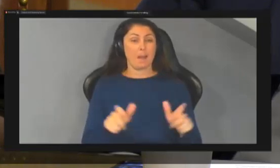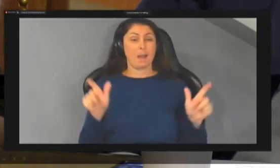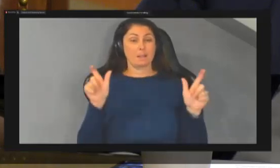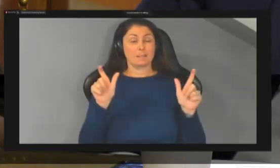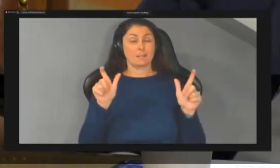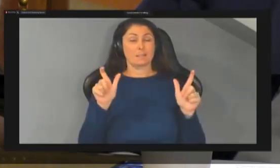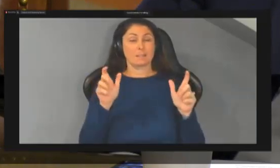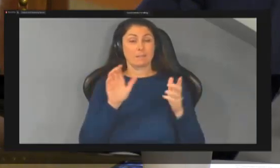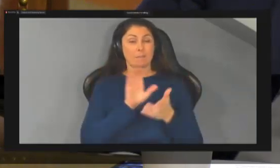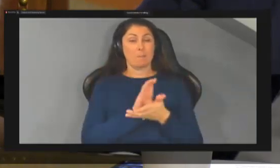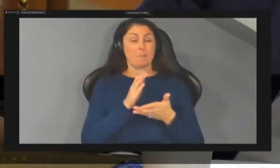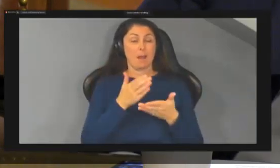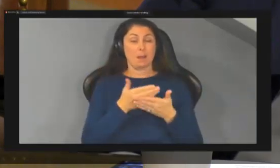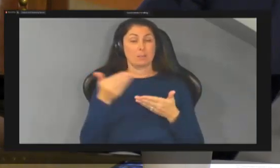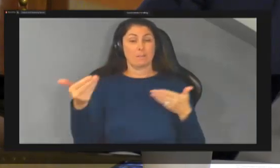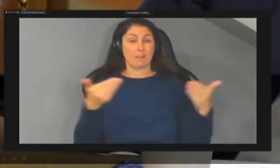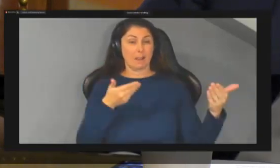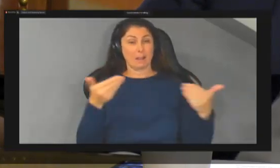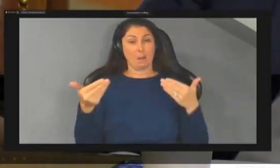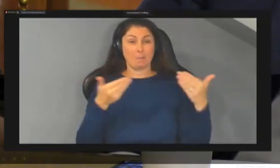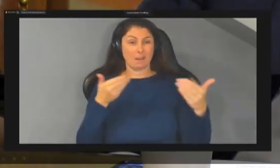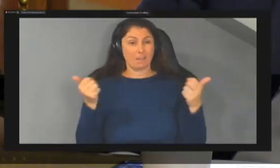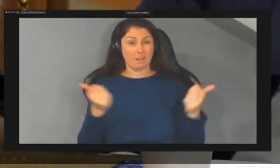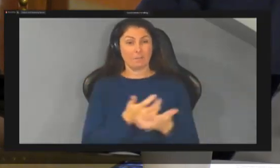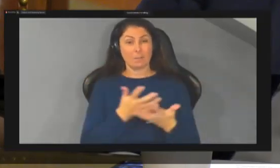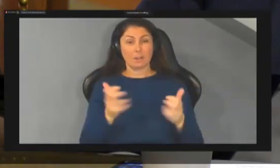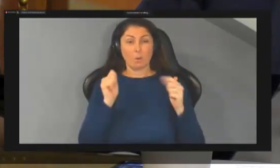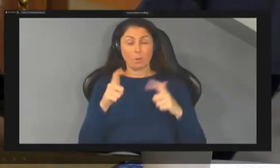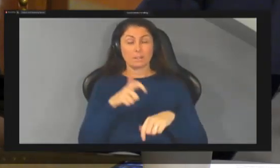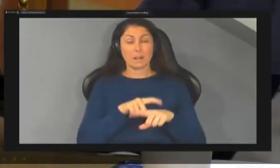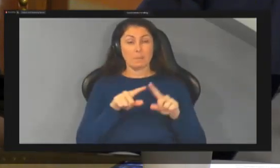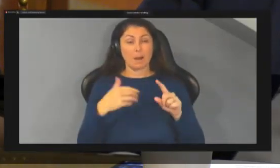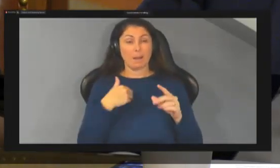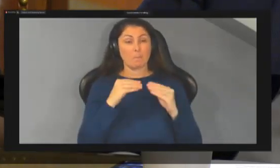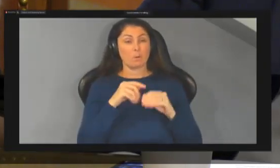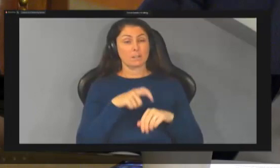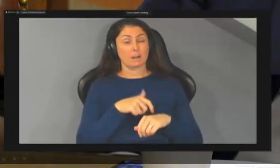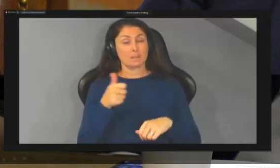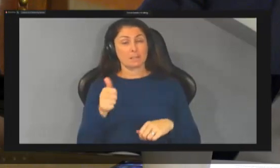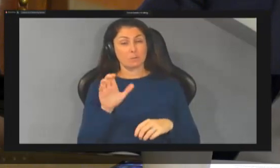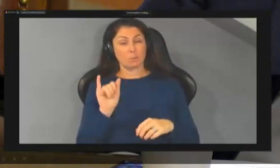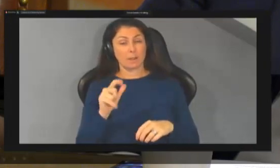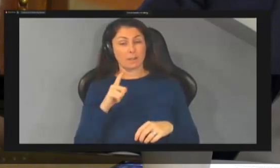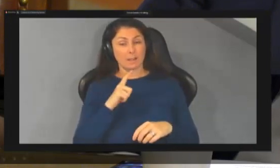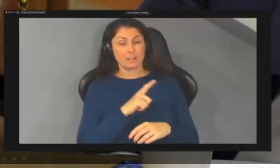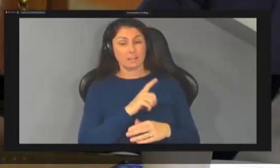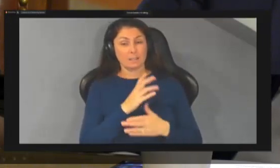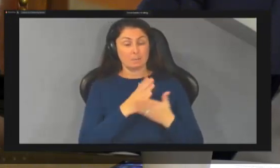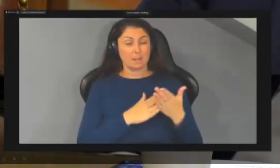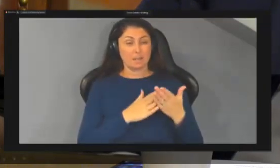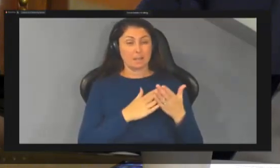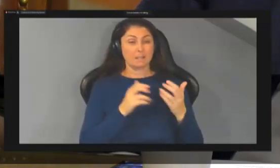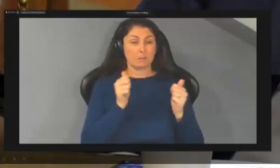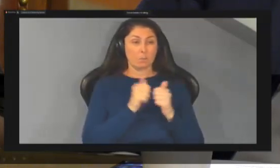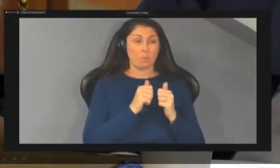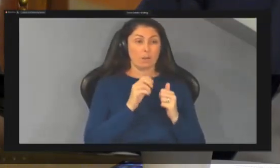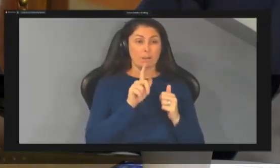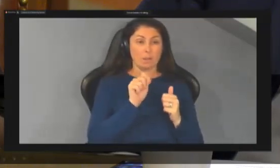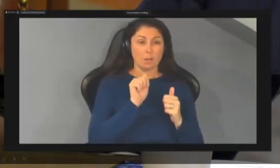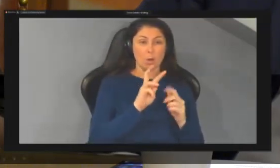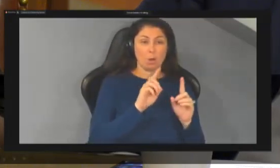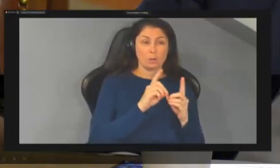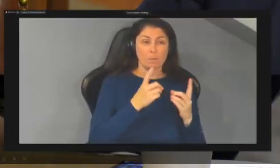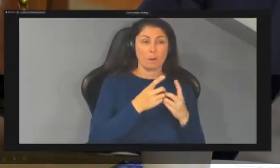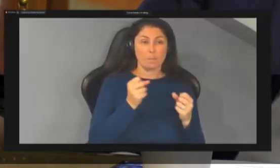incoming everything all the time, but have more time themselves to do the legislative piece along with the law department. So maybe we can